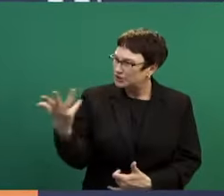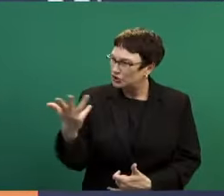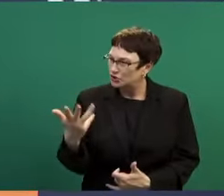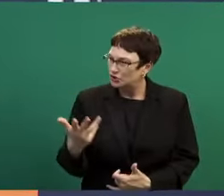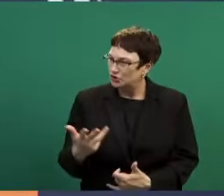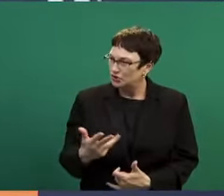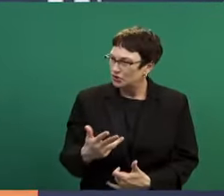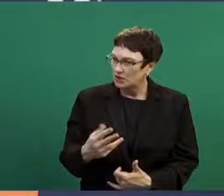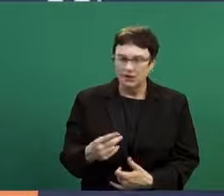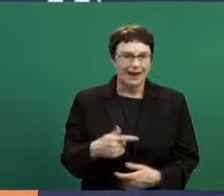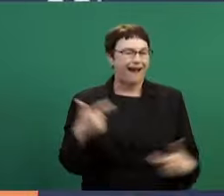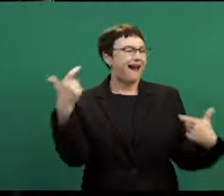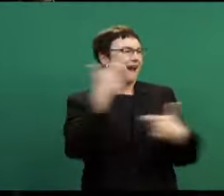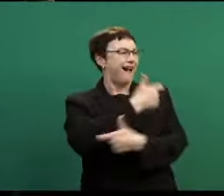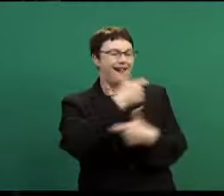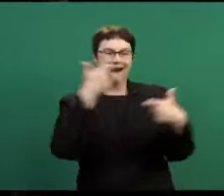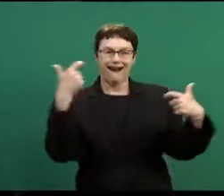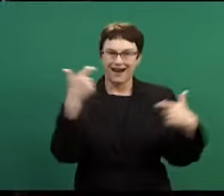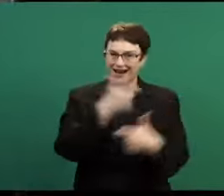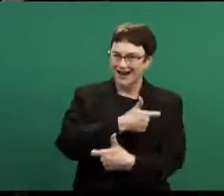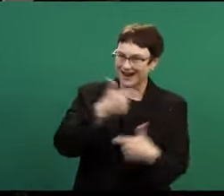Thank you.